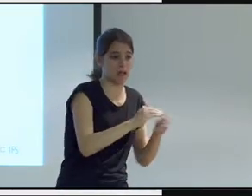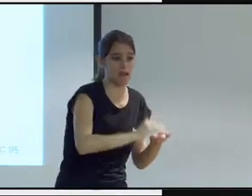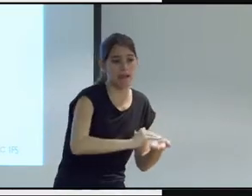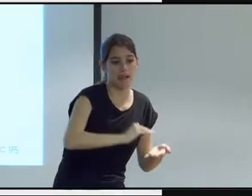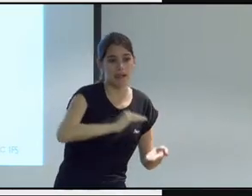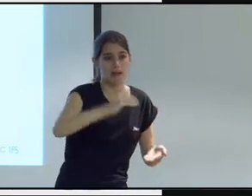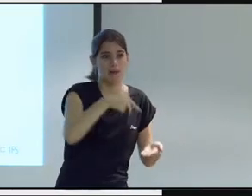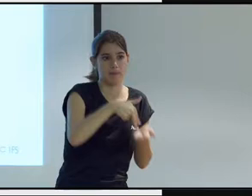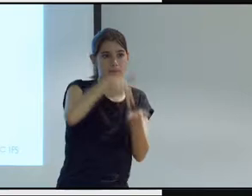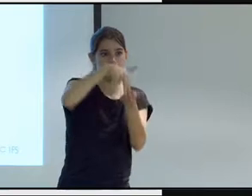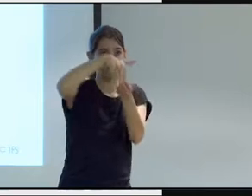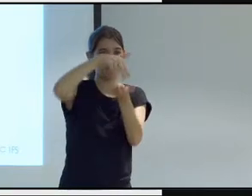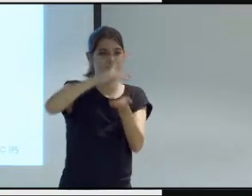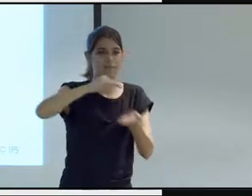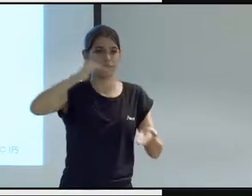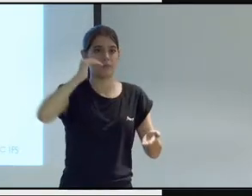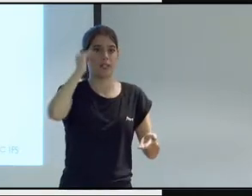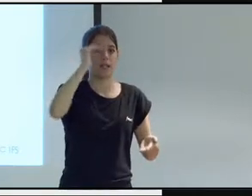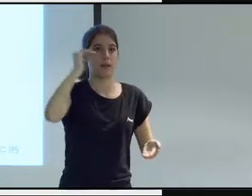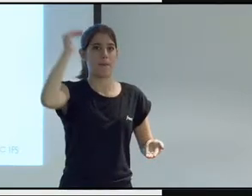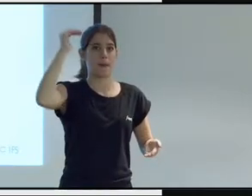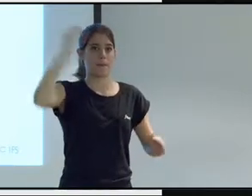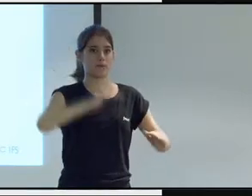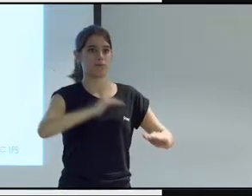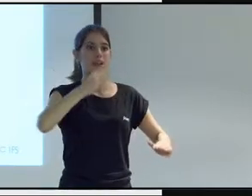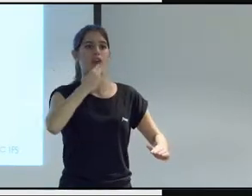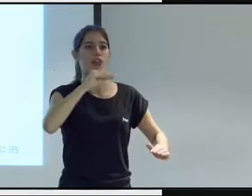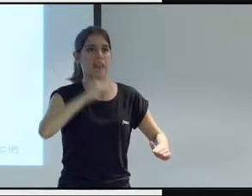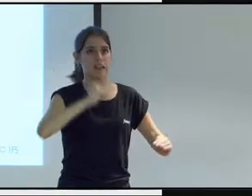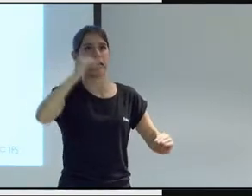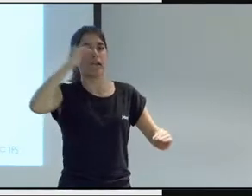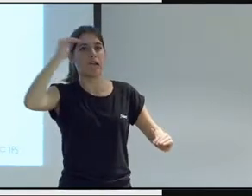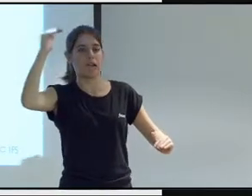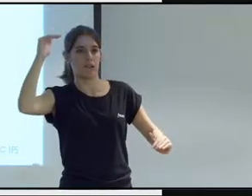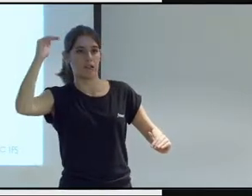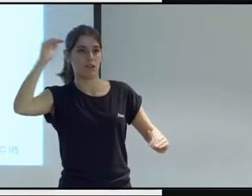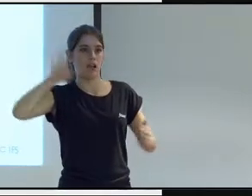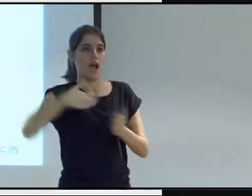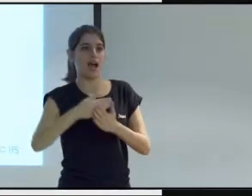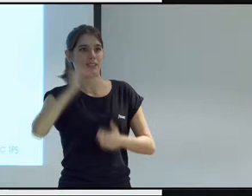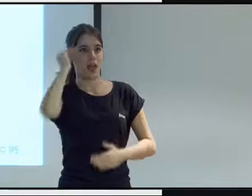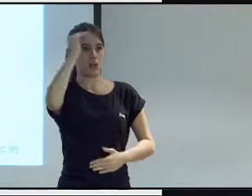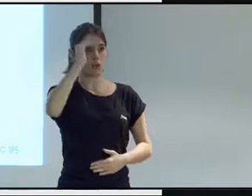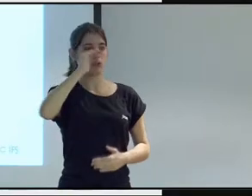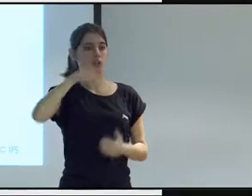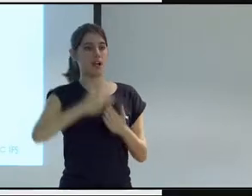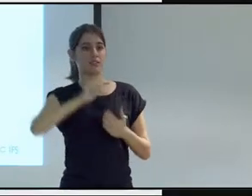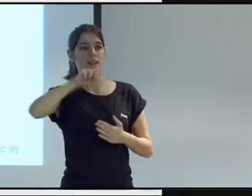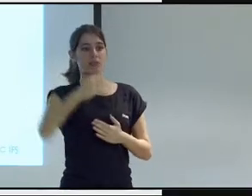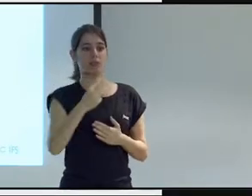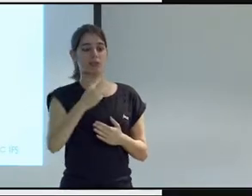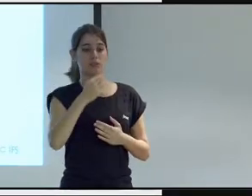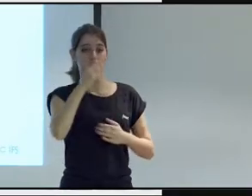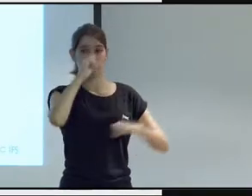crawling, he gets up and walks, he's a child, he grows a bit more, he's a teenager, he reaches